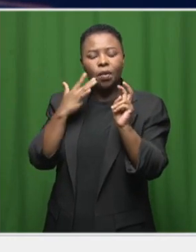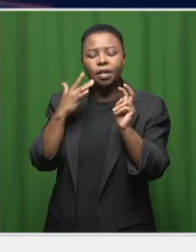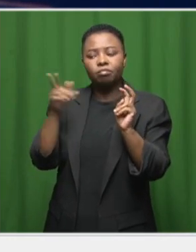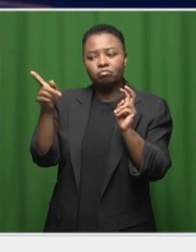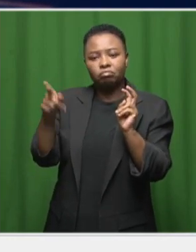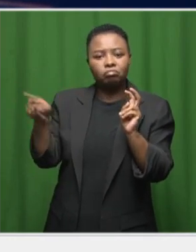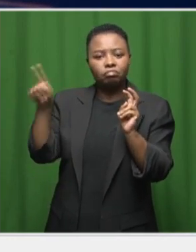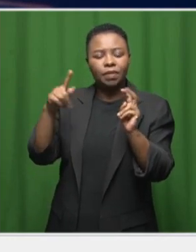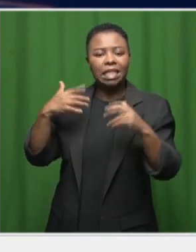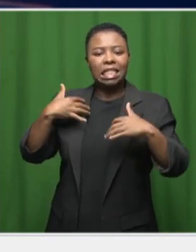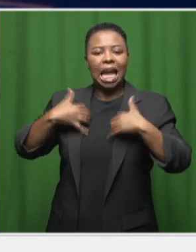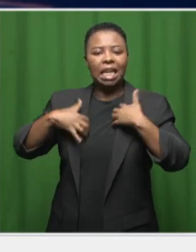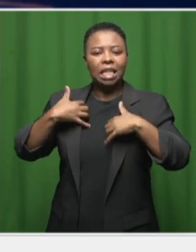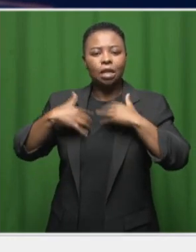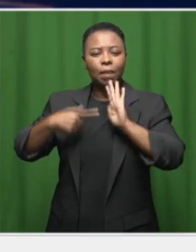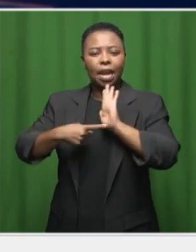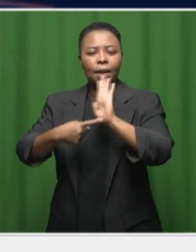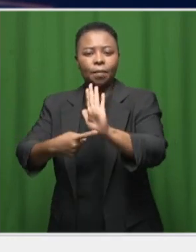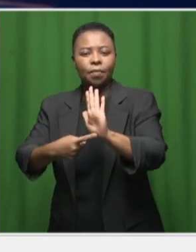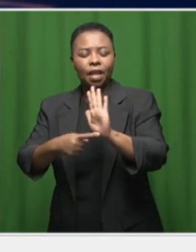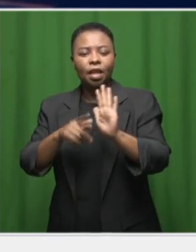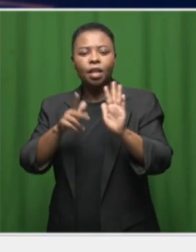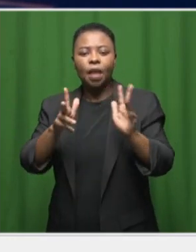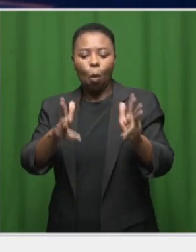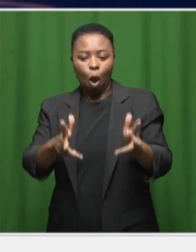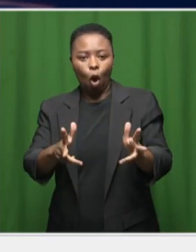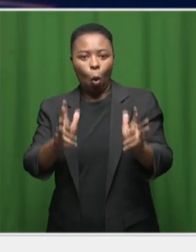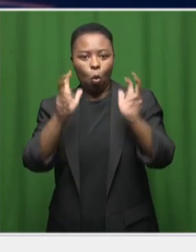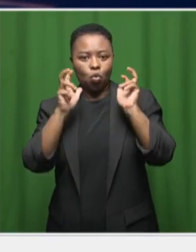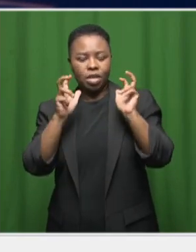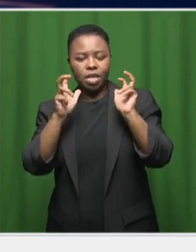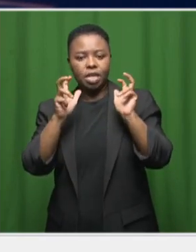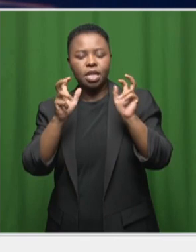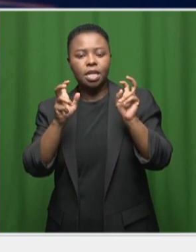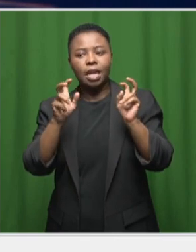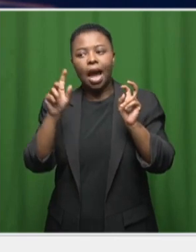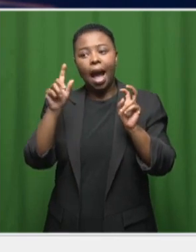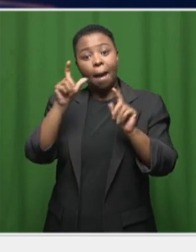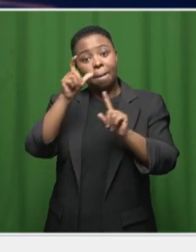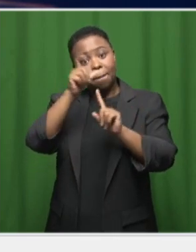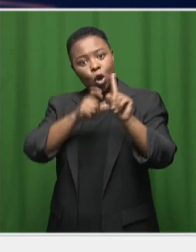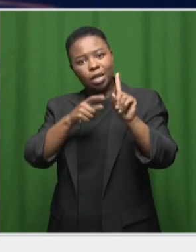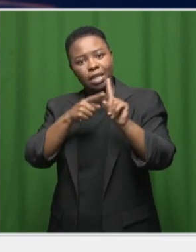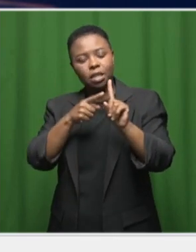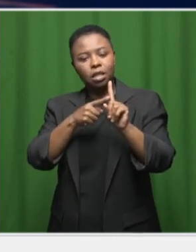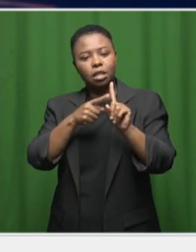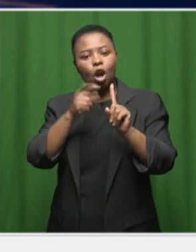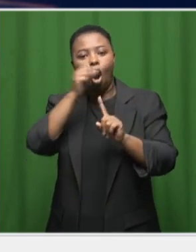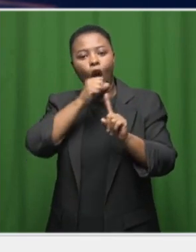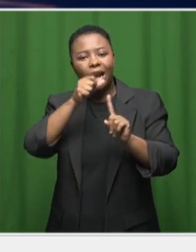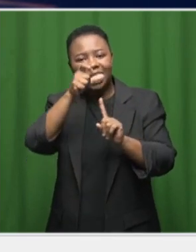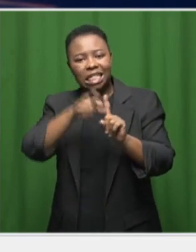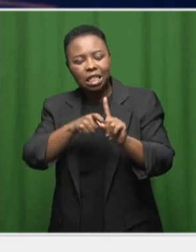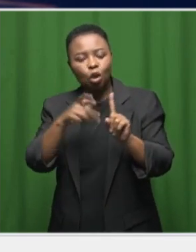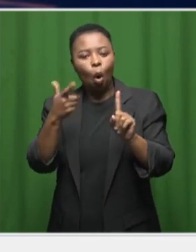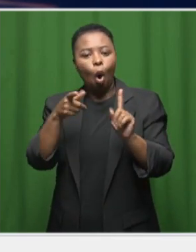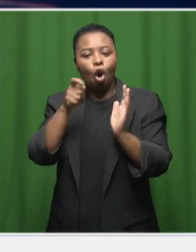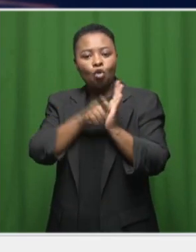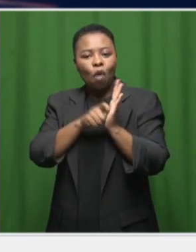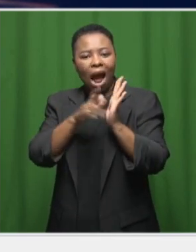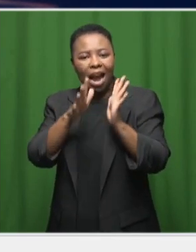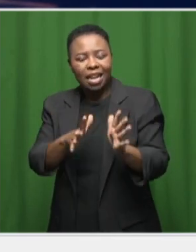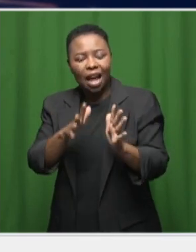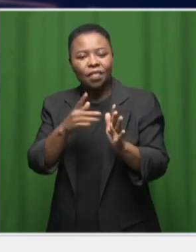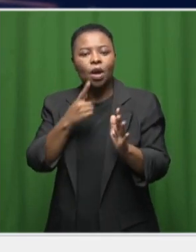certain excitement, you know, they'll quote a certain maybe artist or a writer to say, okay, this